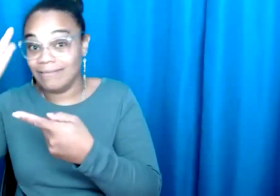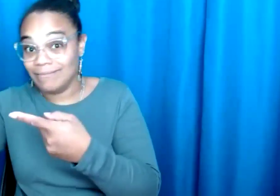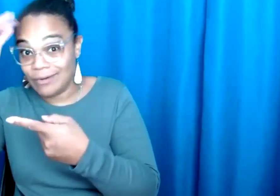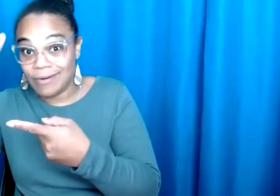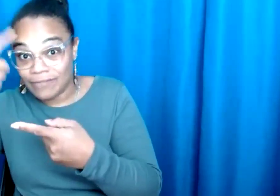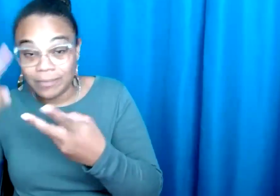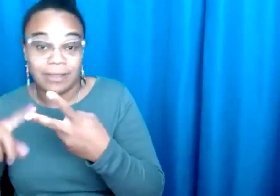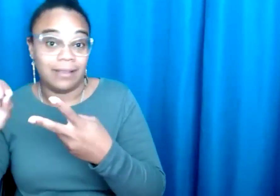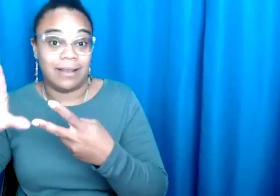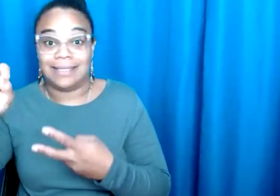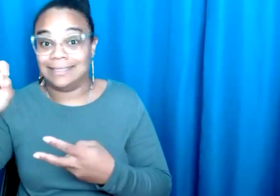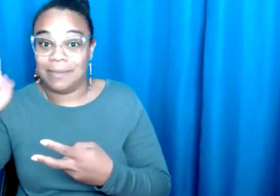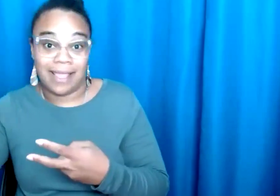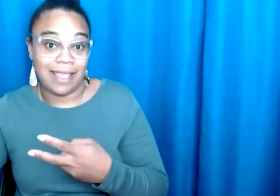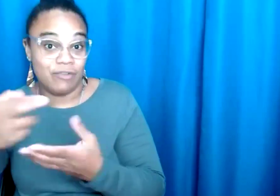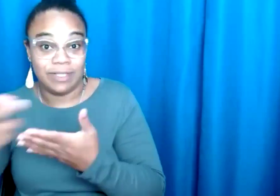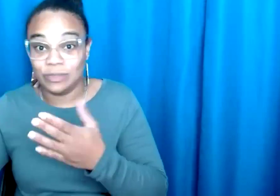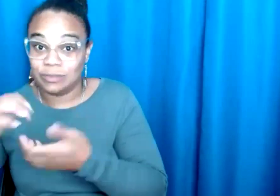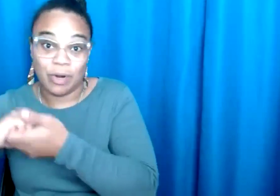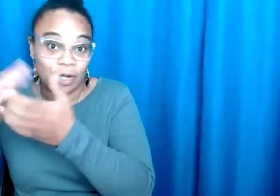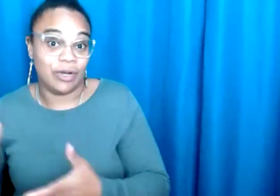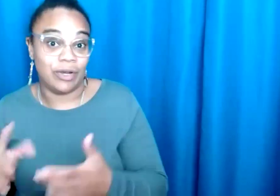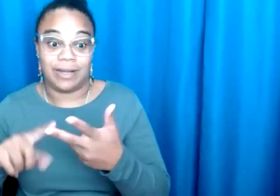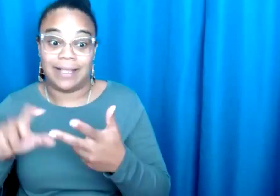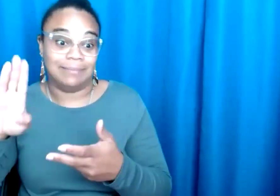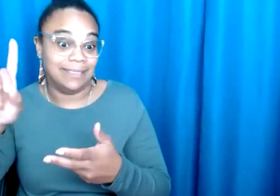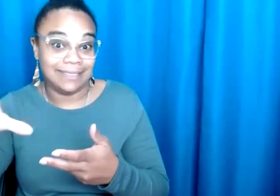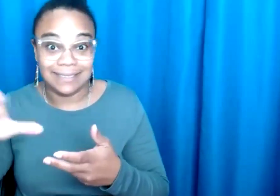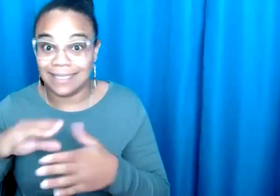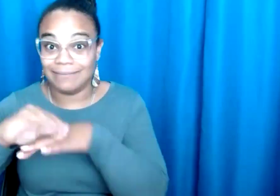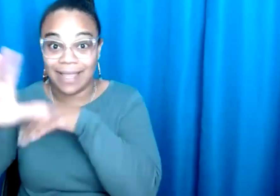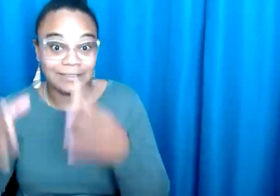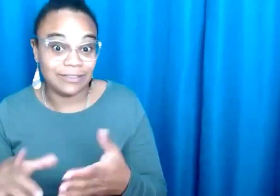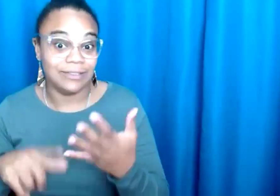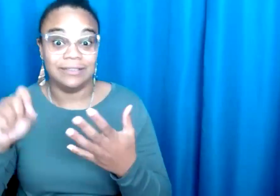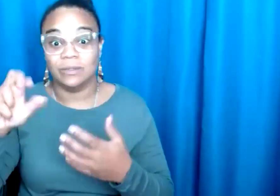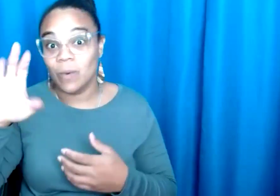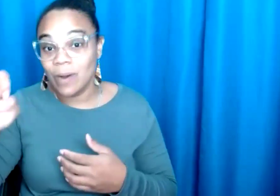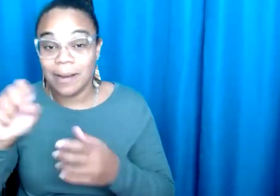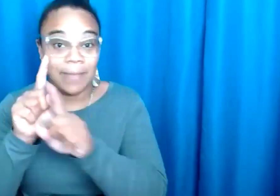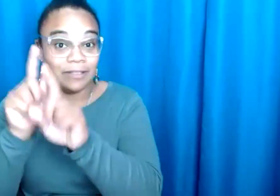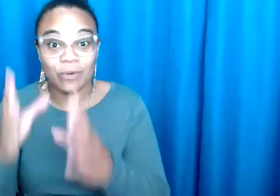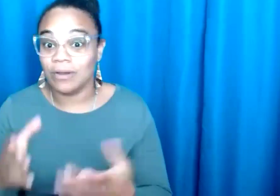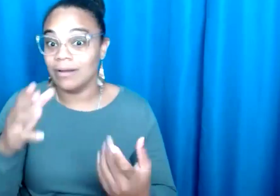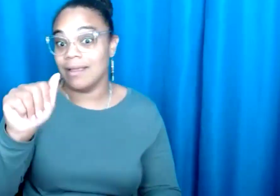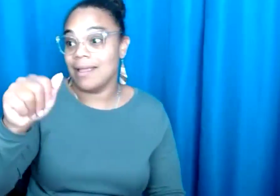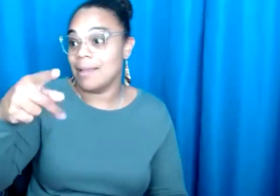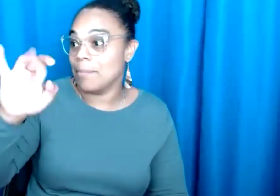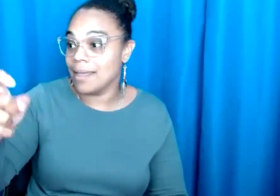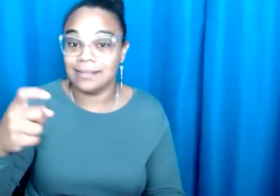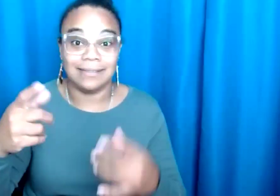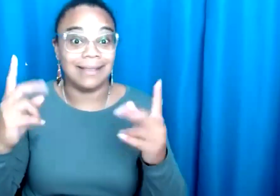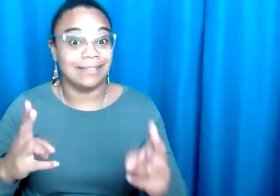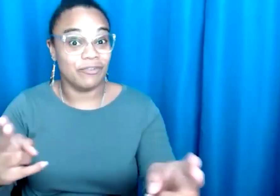SBA resource partners, a SBDC advisor, or a SCORE mentor, whether you're going to the Apex accelerators, those are the